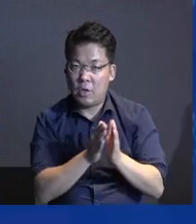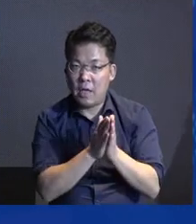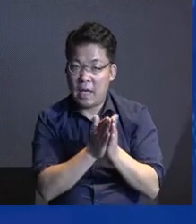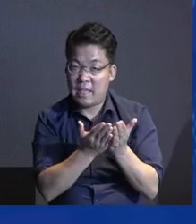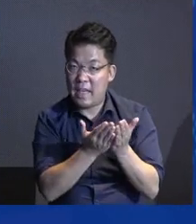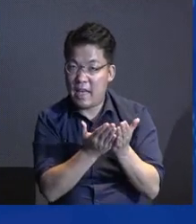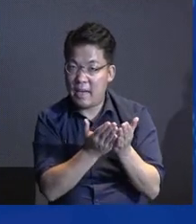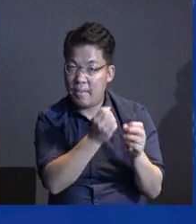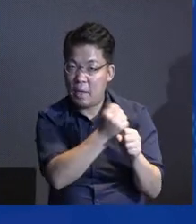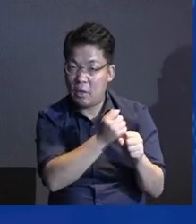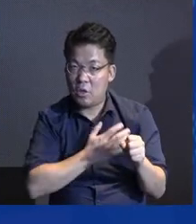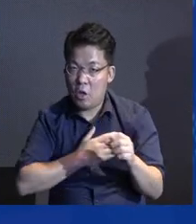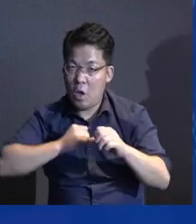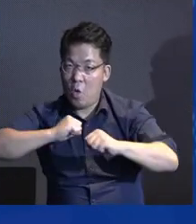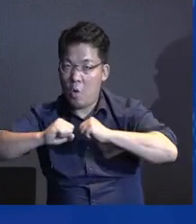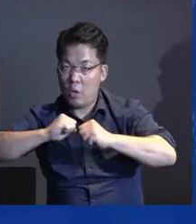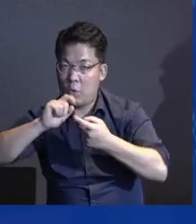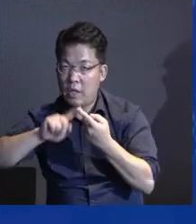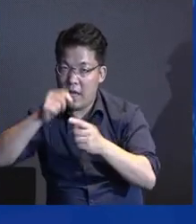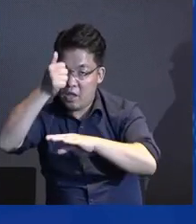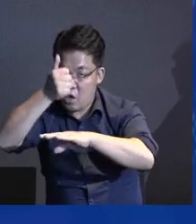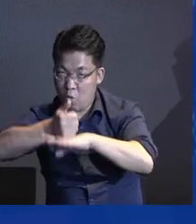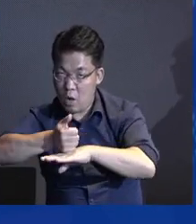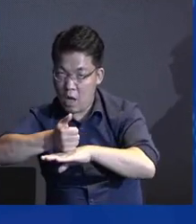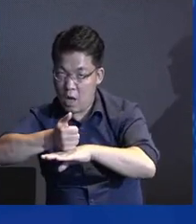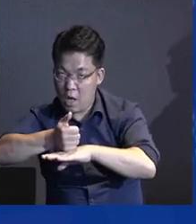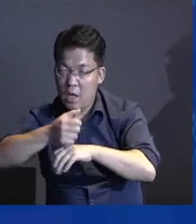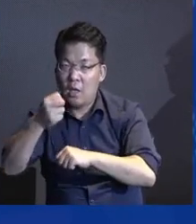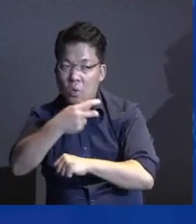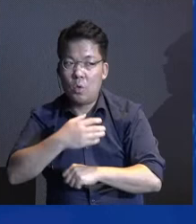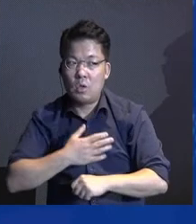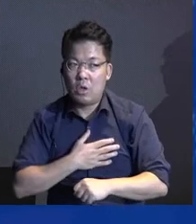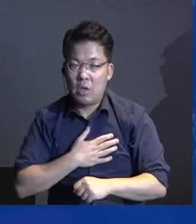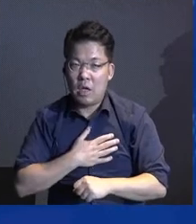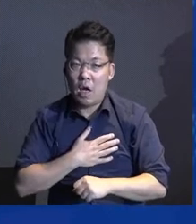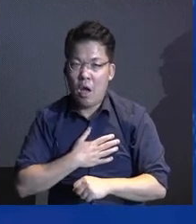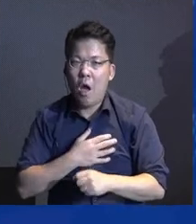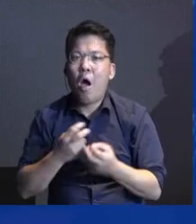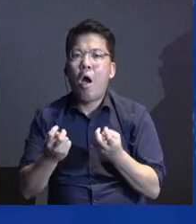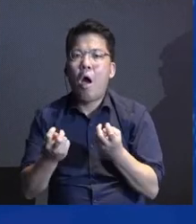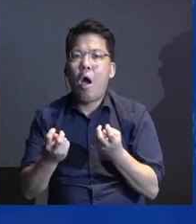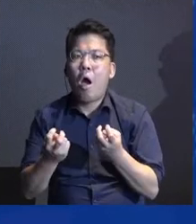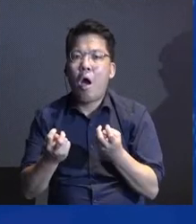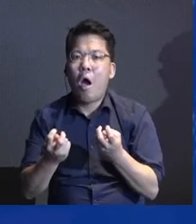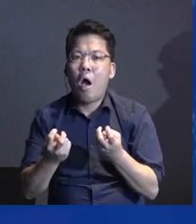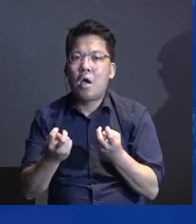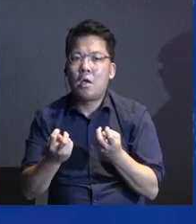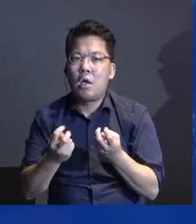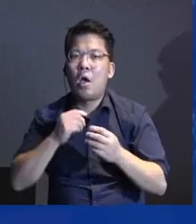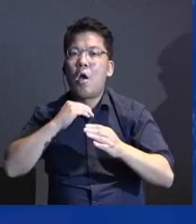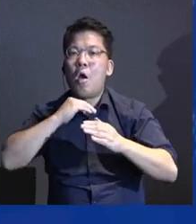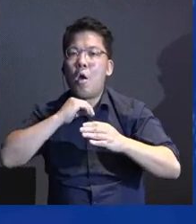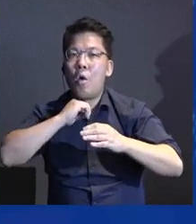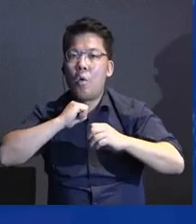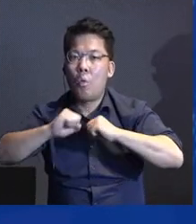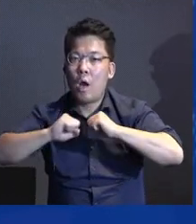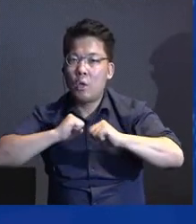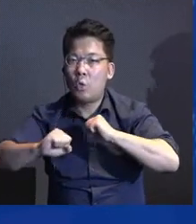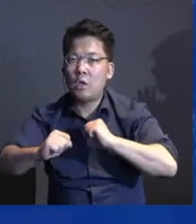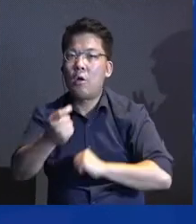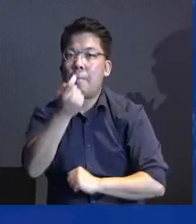our activities and some concluding thoughts. And there will also be an online resource kit with many of